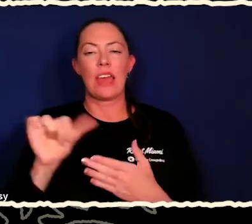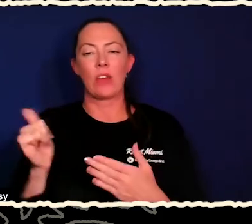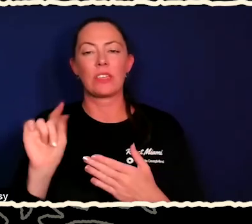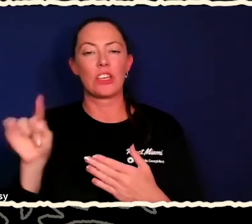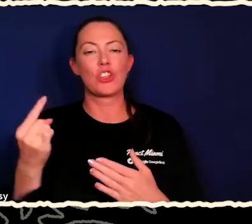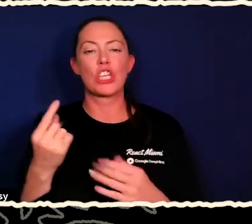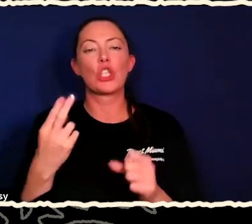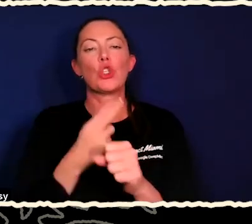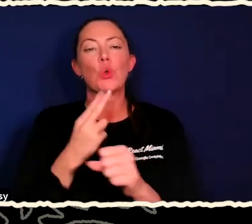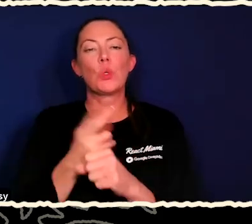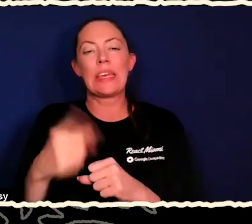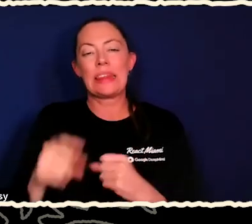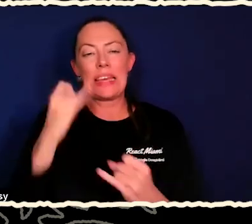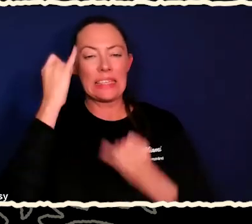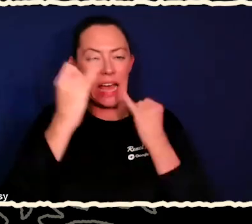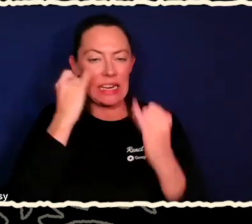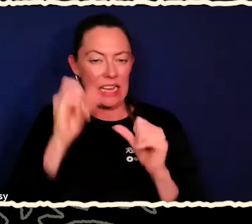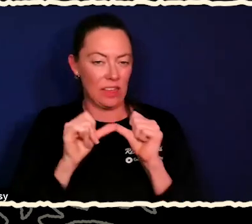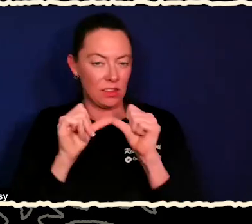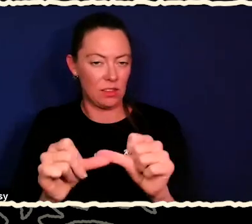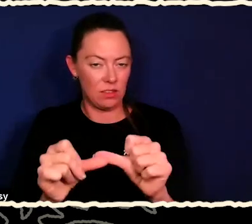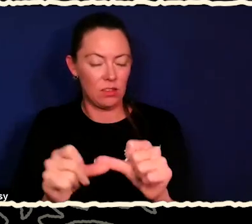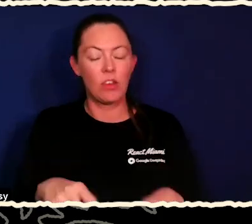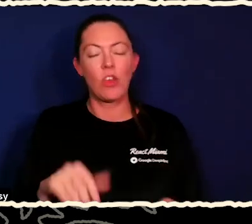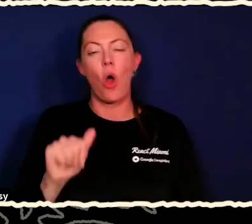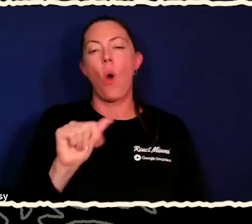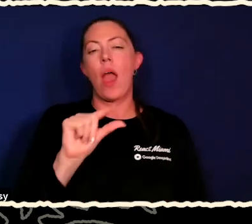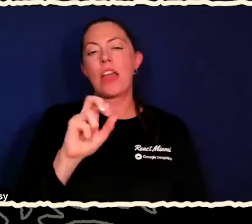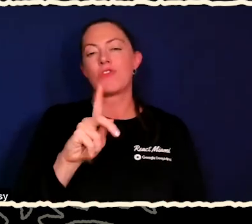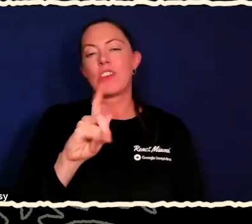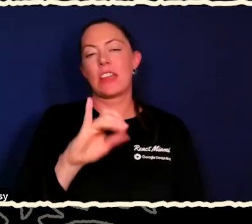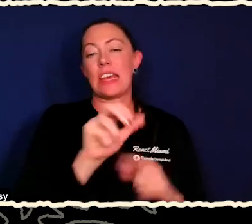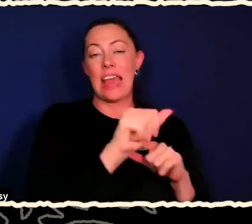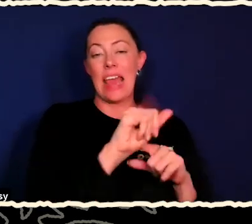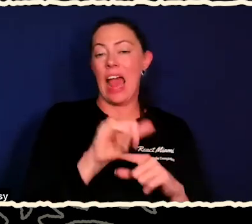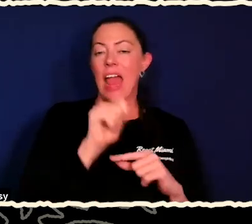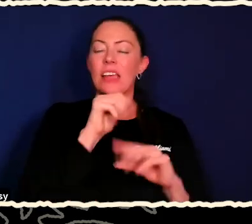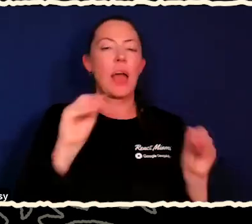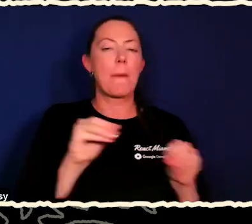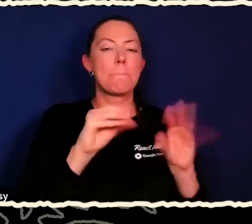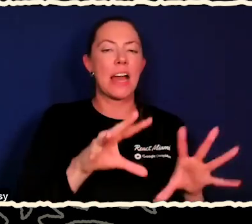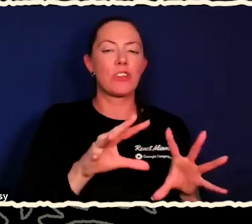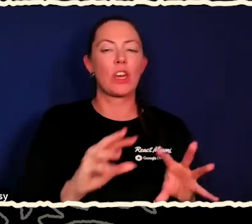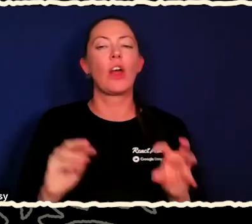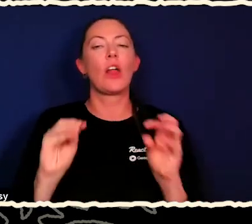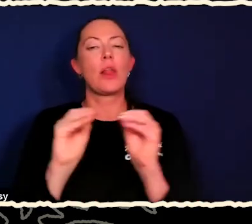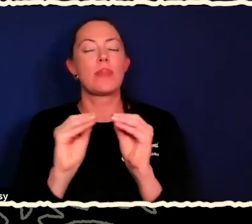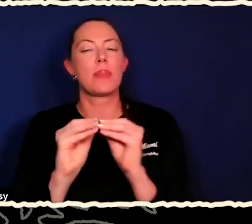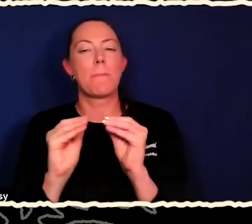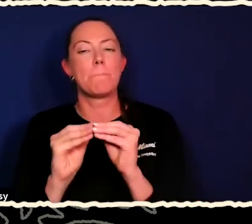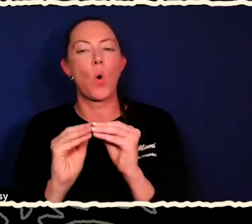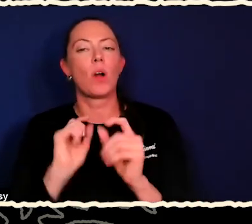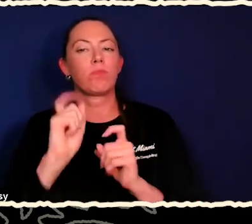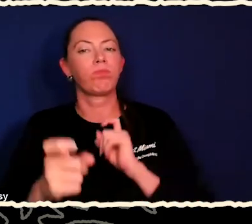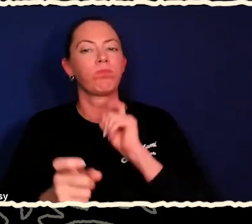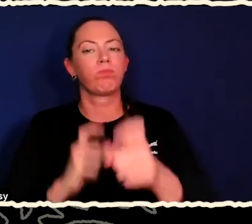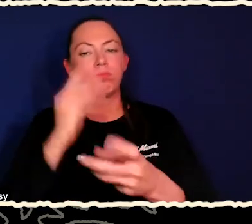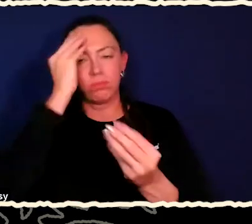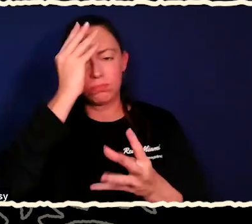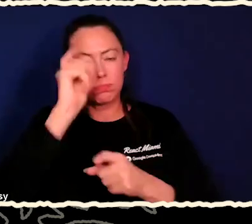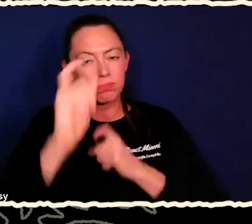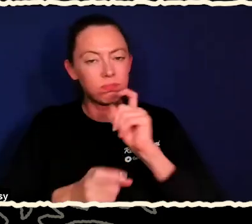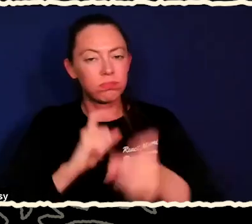Agentic AI isn't magic, it's responsibility. The more autonomy you give a system, the more design work you owe the